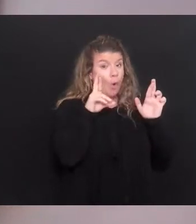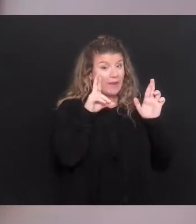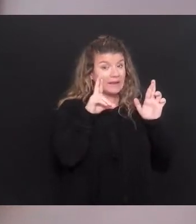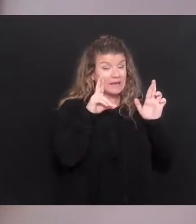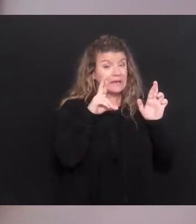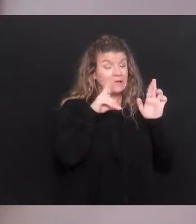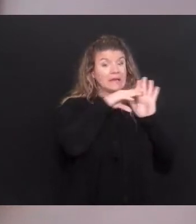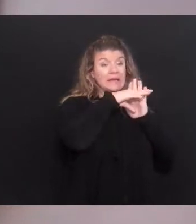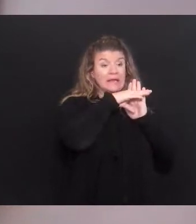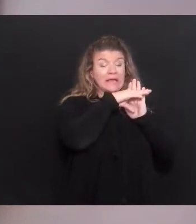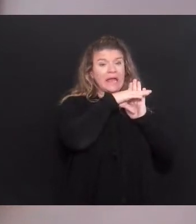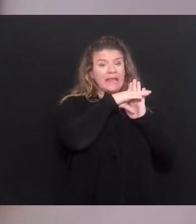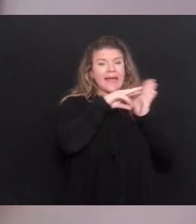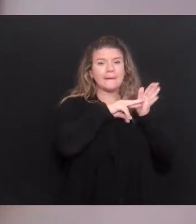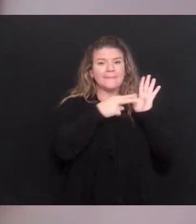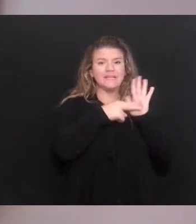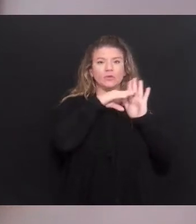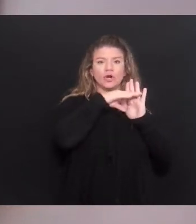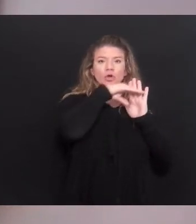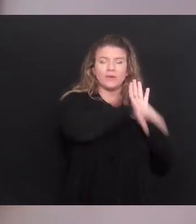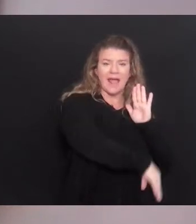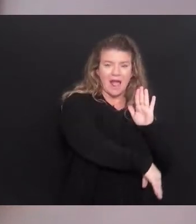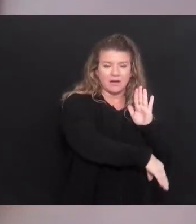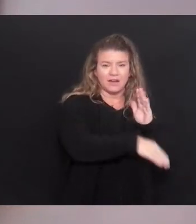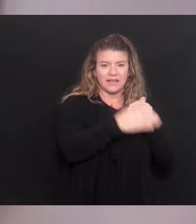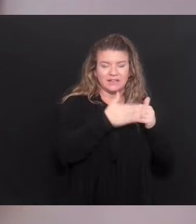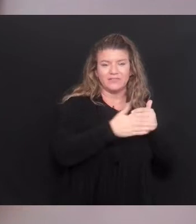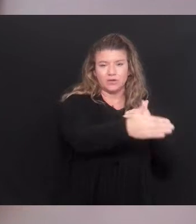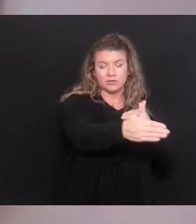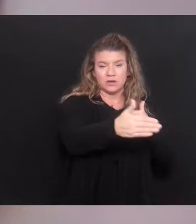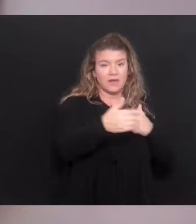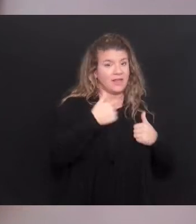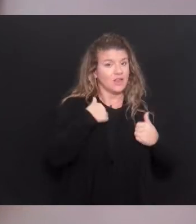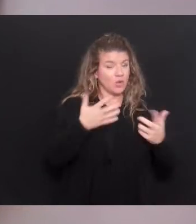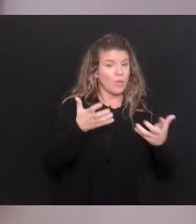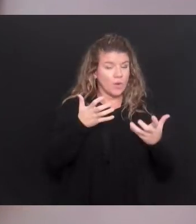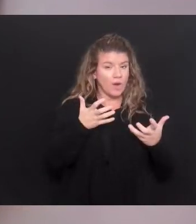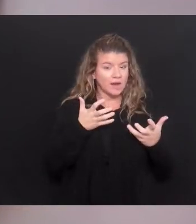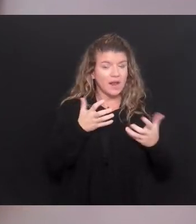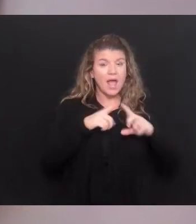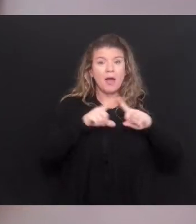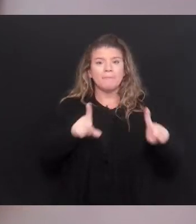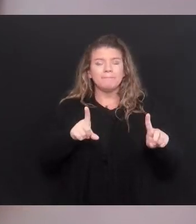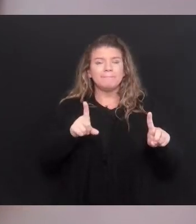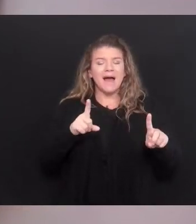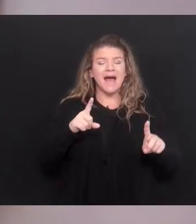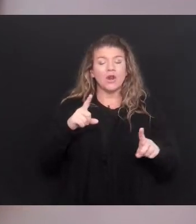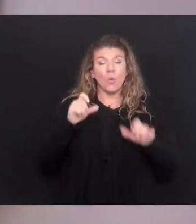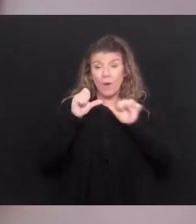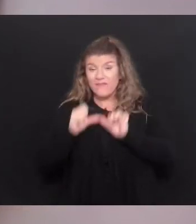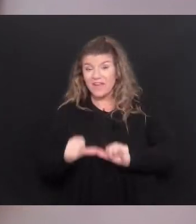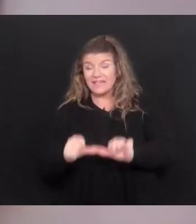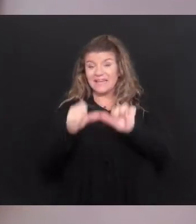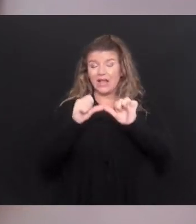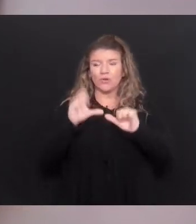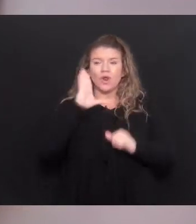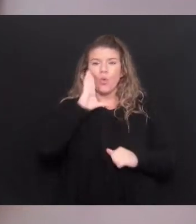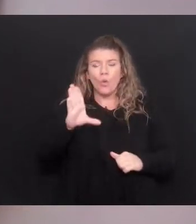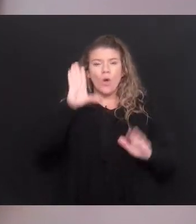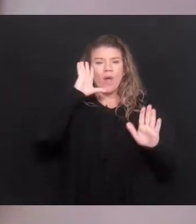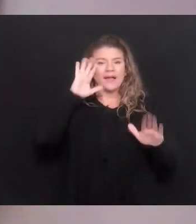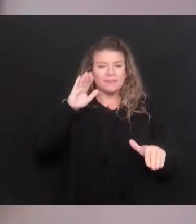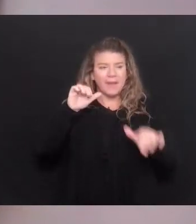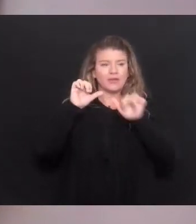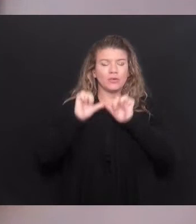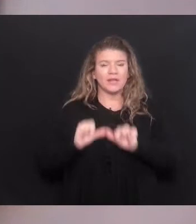And we hope that is the start of us seeing a more rapid drop. But we have continued and will expect to